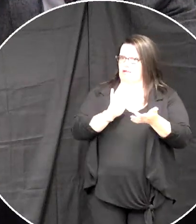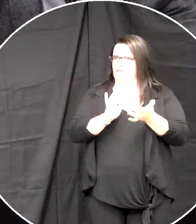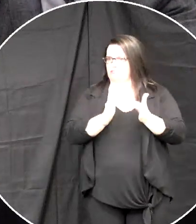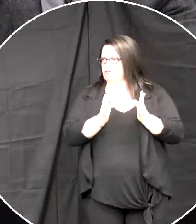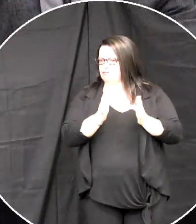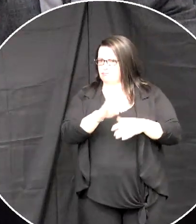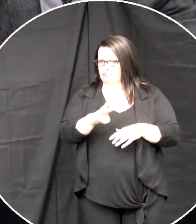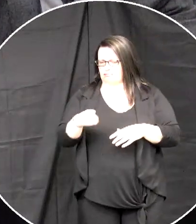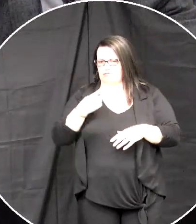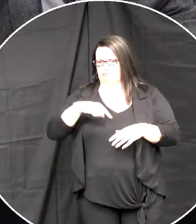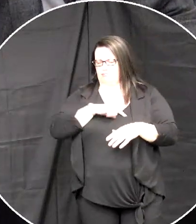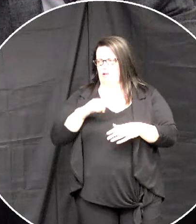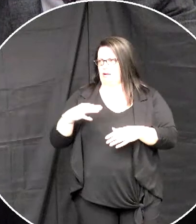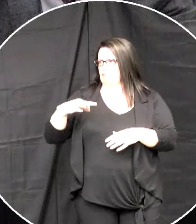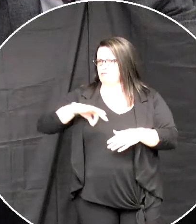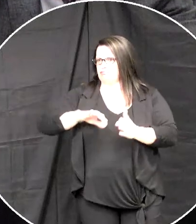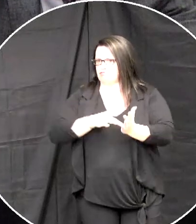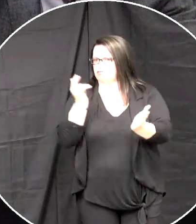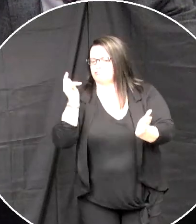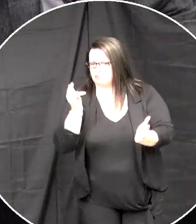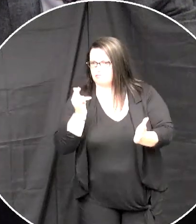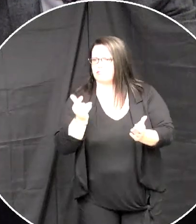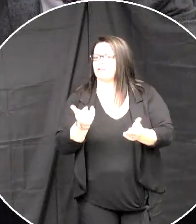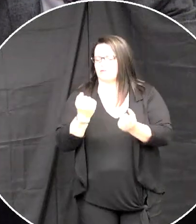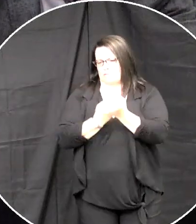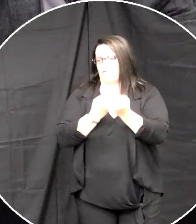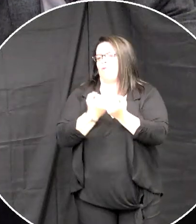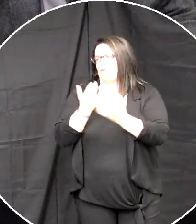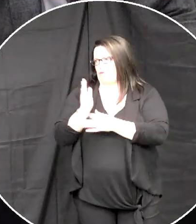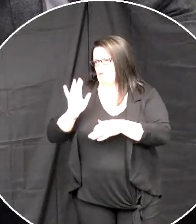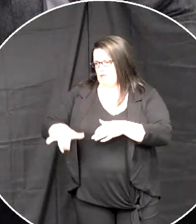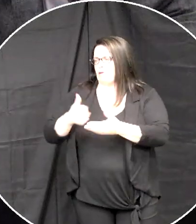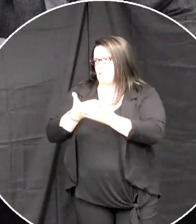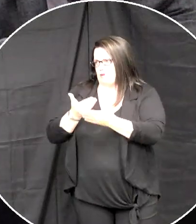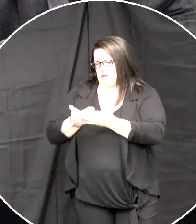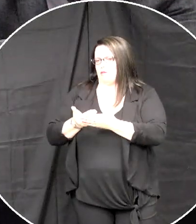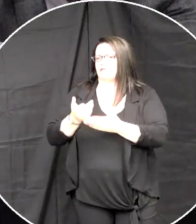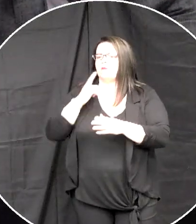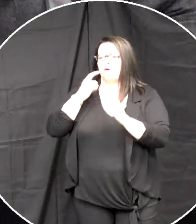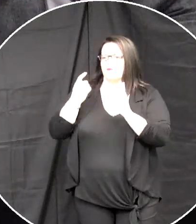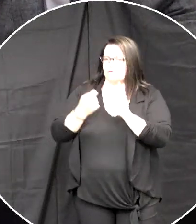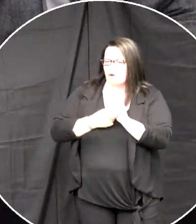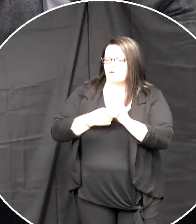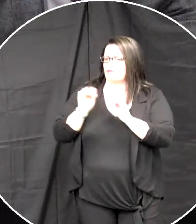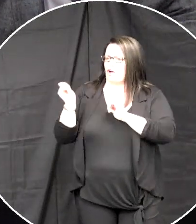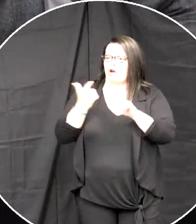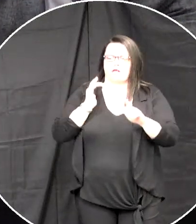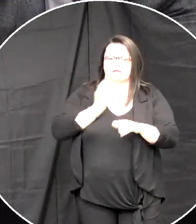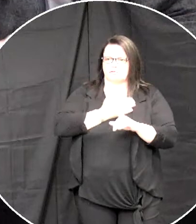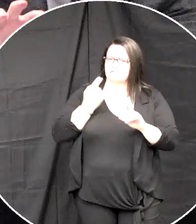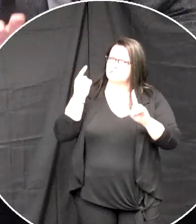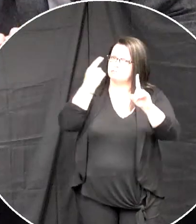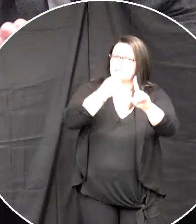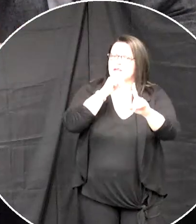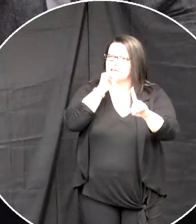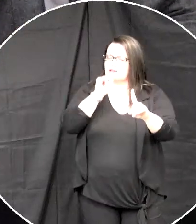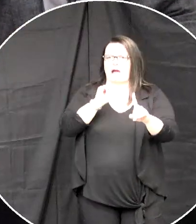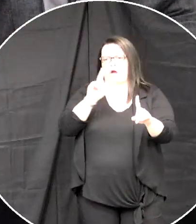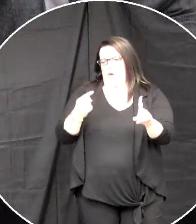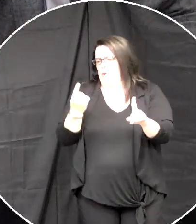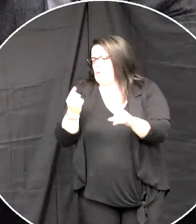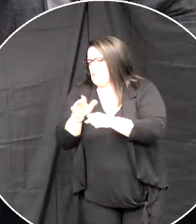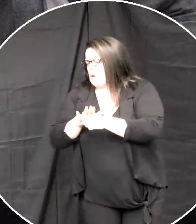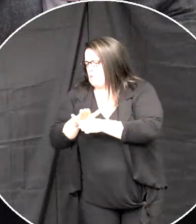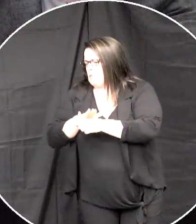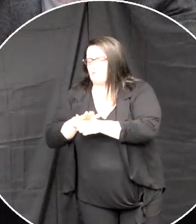of some of this money. And again, as you'll notice, all these initiatives reach right across the district. It's not isolated to a certain